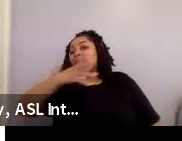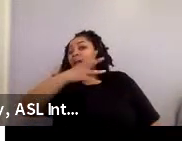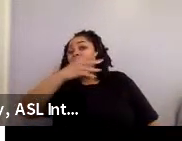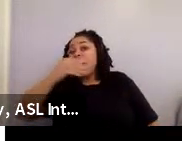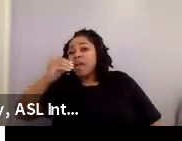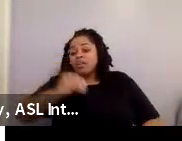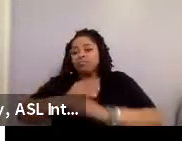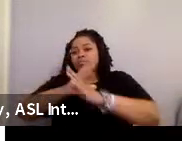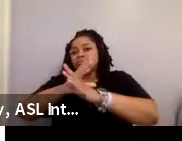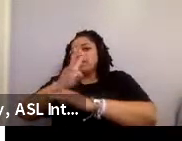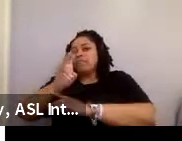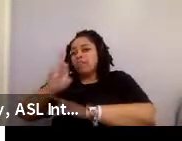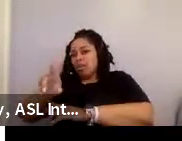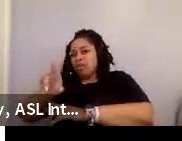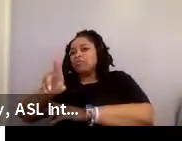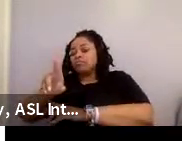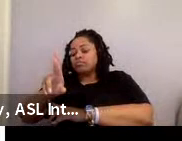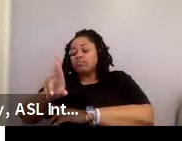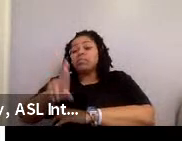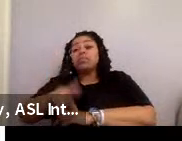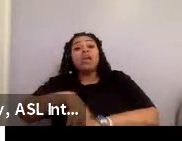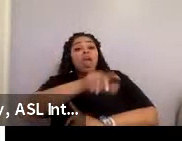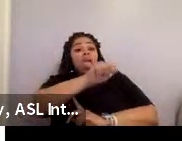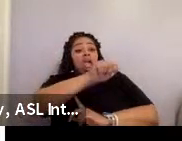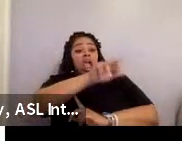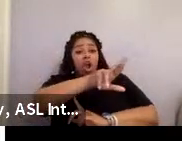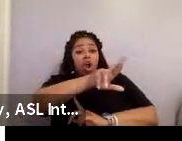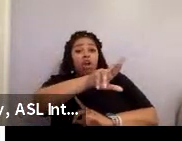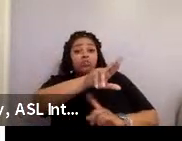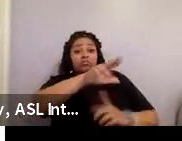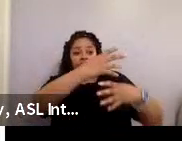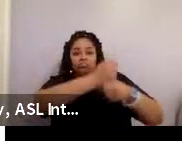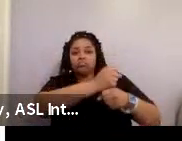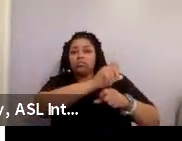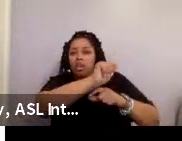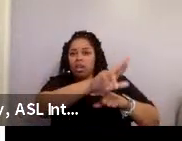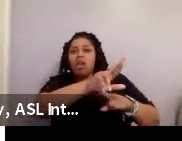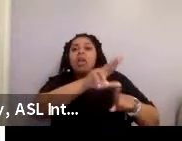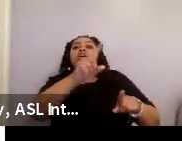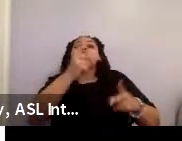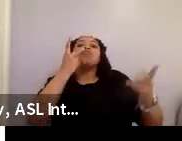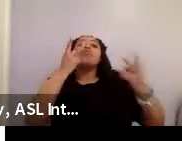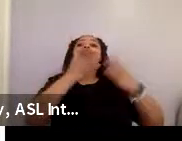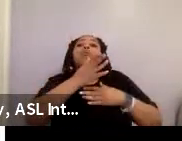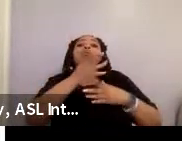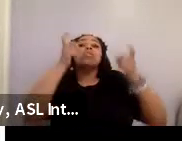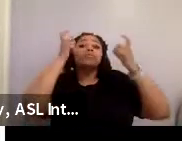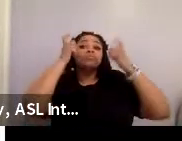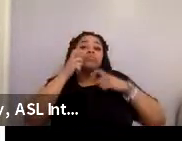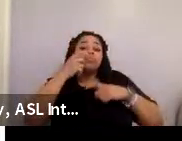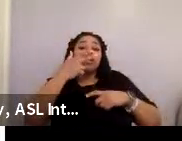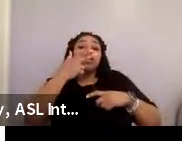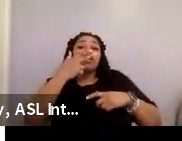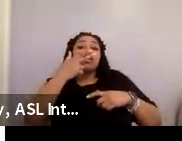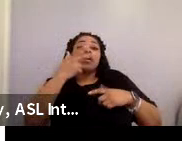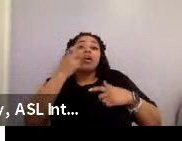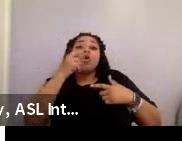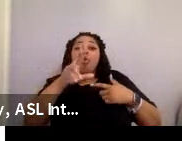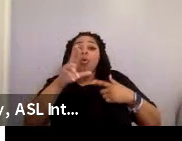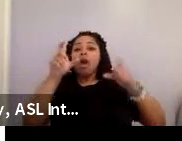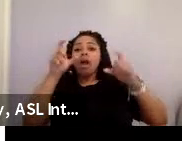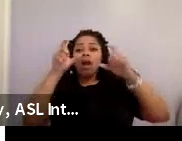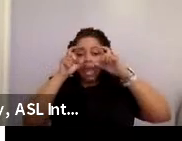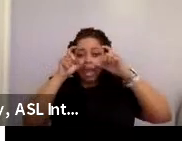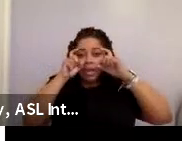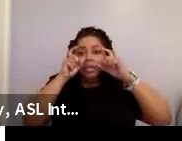And augmented reality, or AR, is viewable through a headset or a pair of